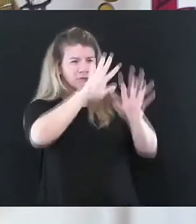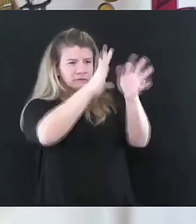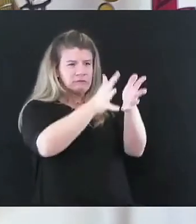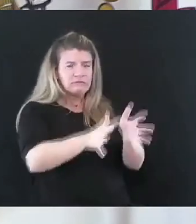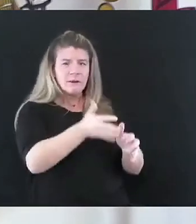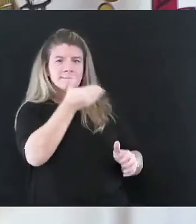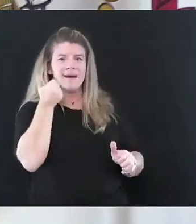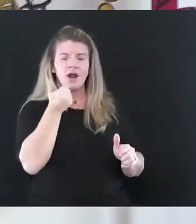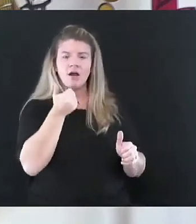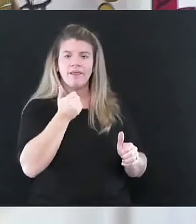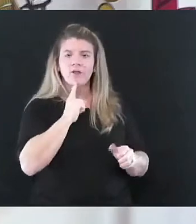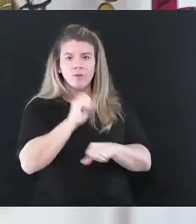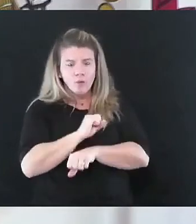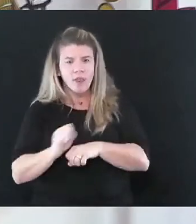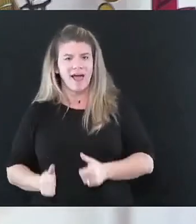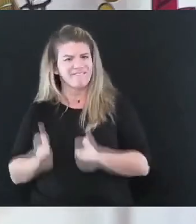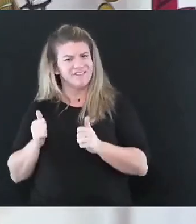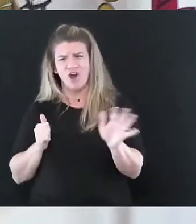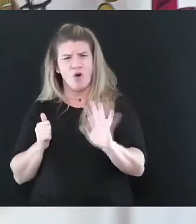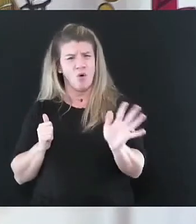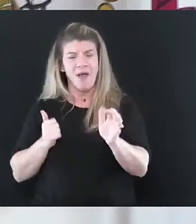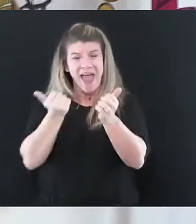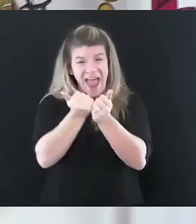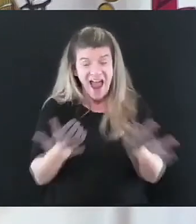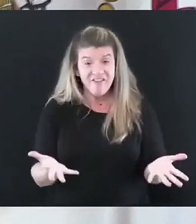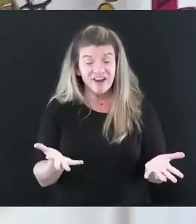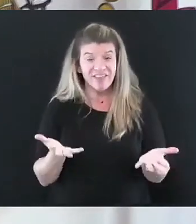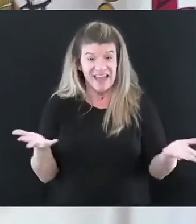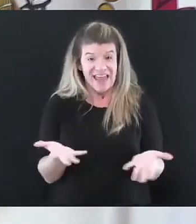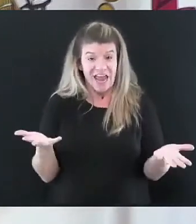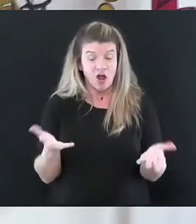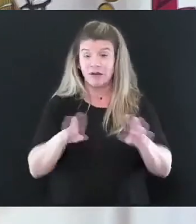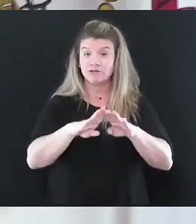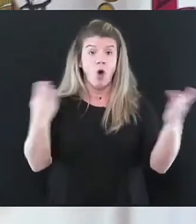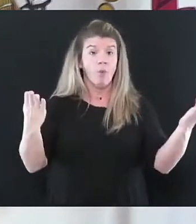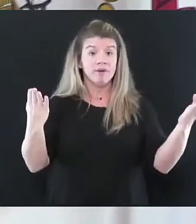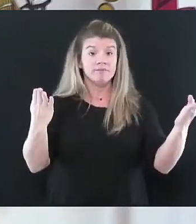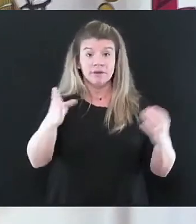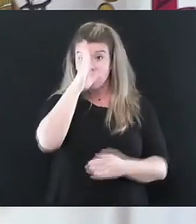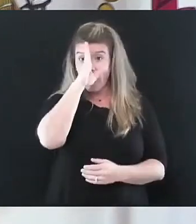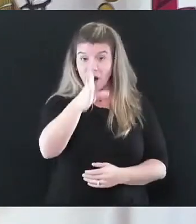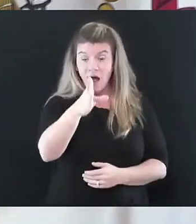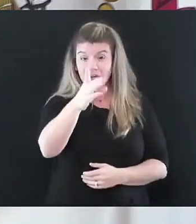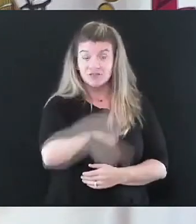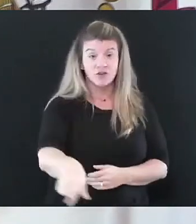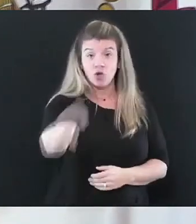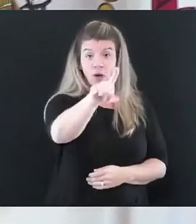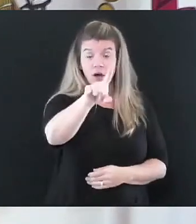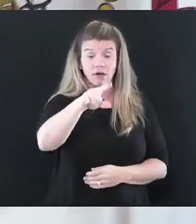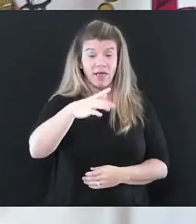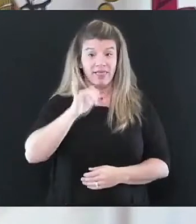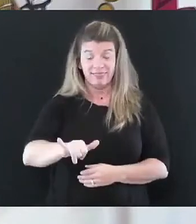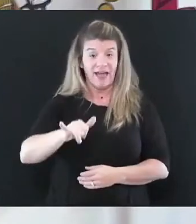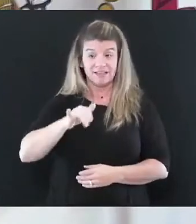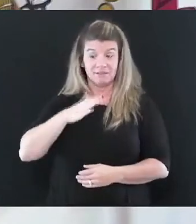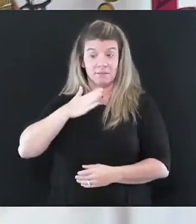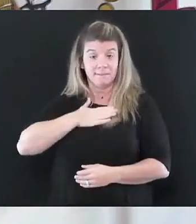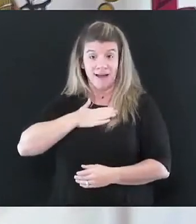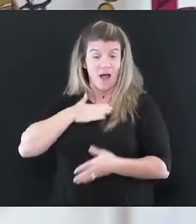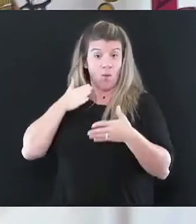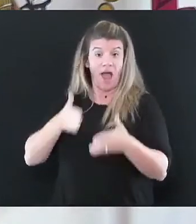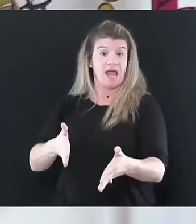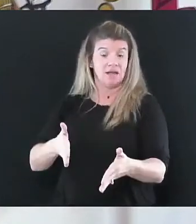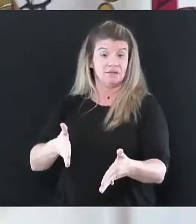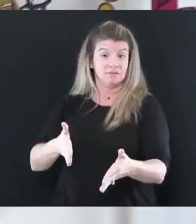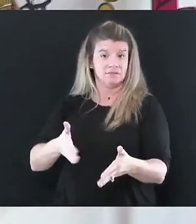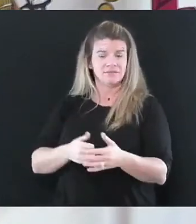are or whatever. Every single thing here is transparent to everybody. It's the way it's going to be. I mean, it's absolutely the way it's going to be.